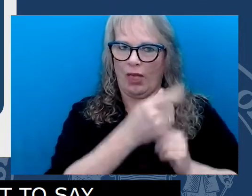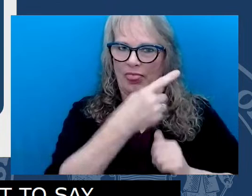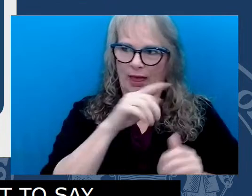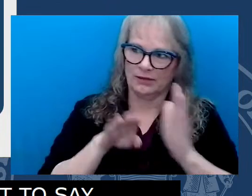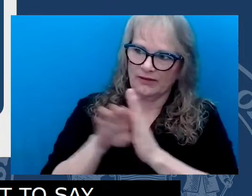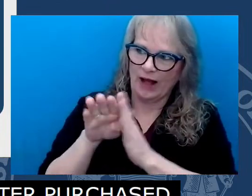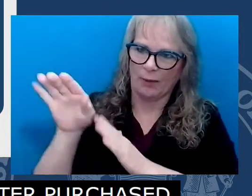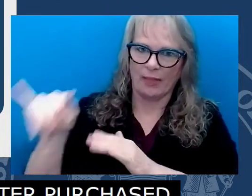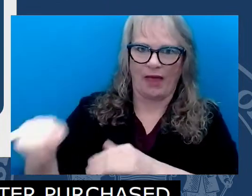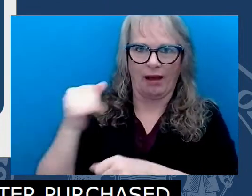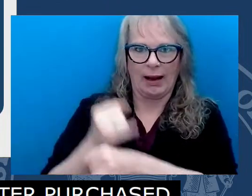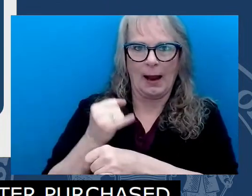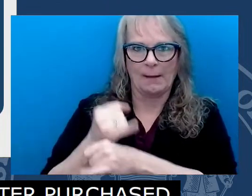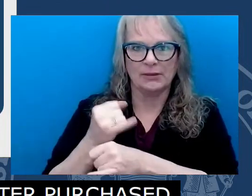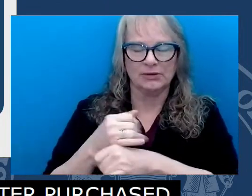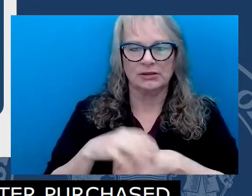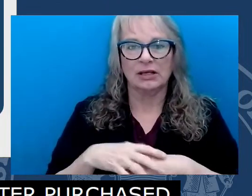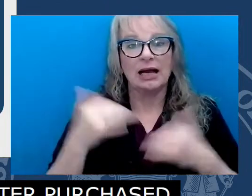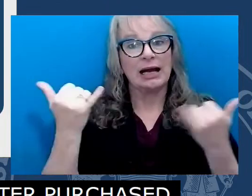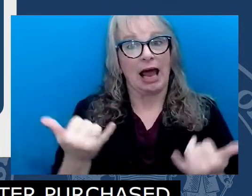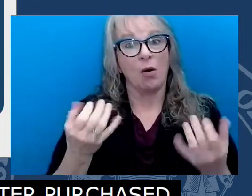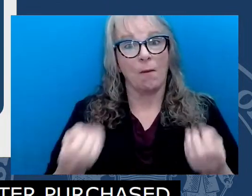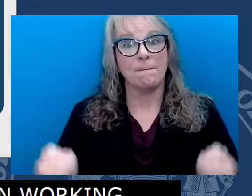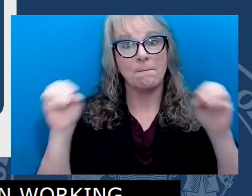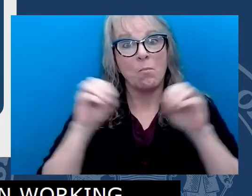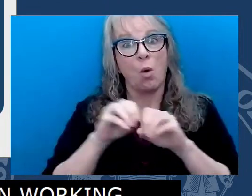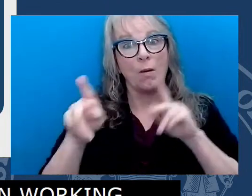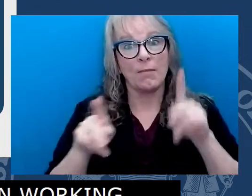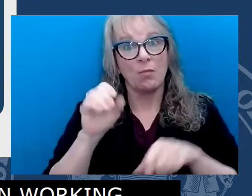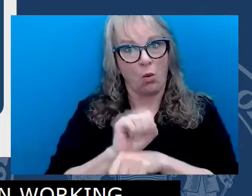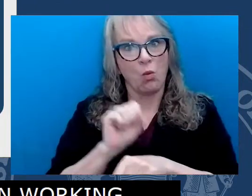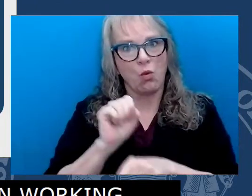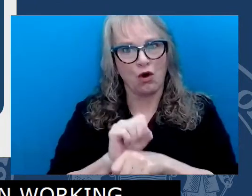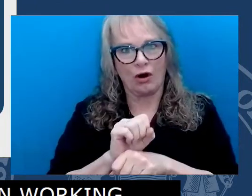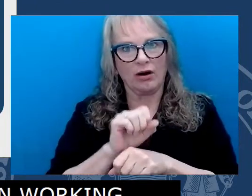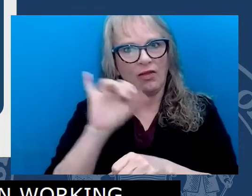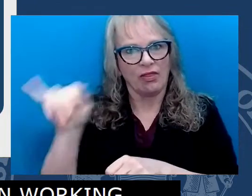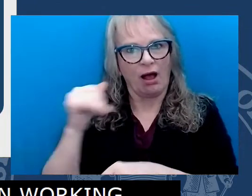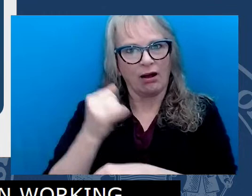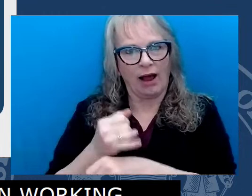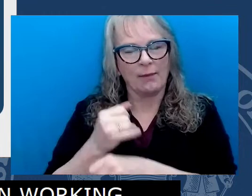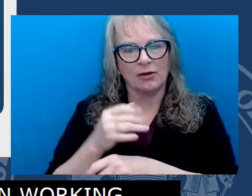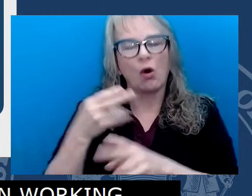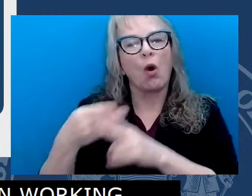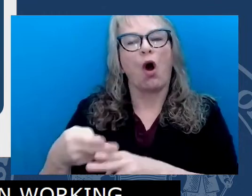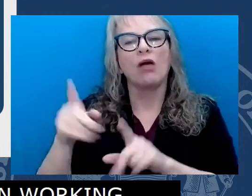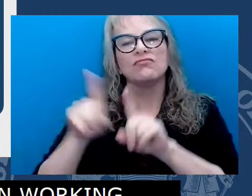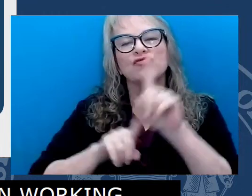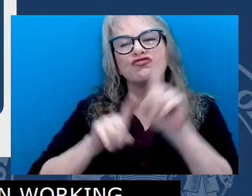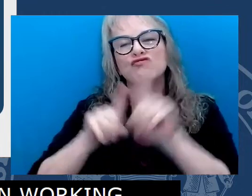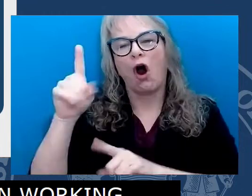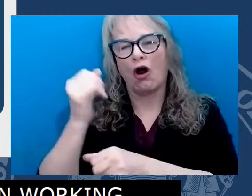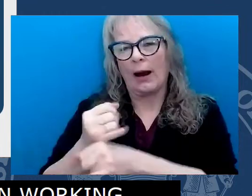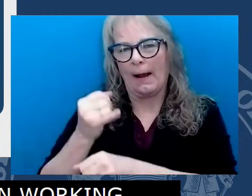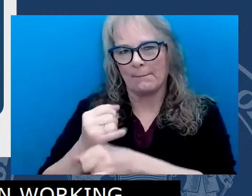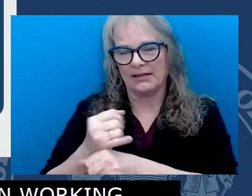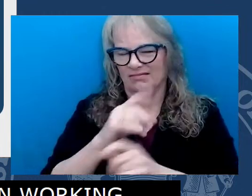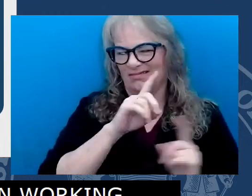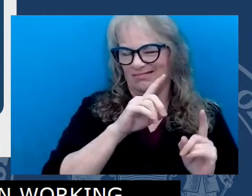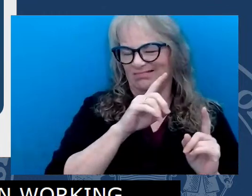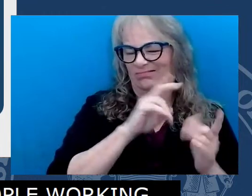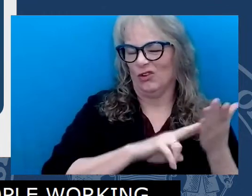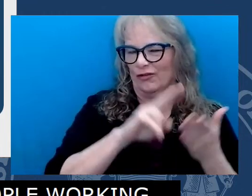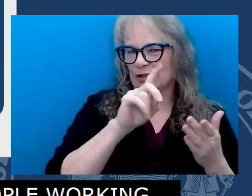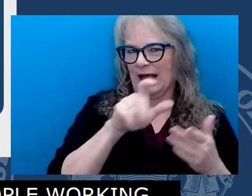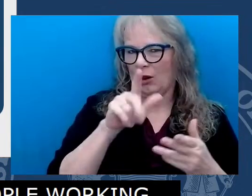more people that are working at the Star campus, which is what the University of Delaware calls it, than at the Chrysler plant when it